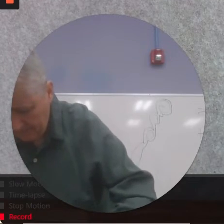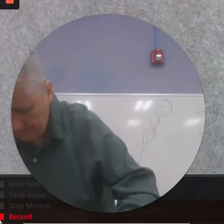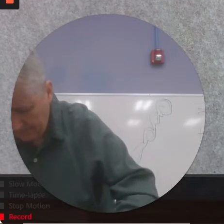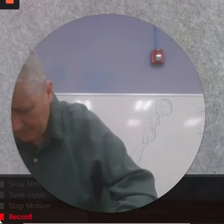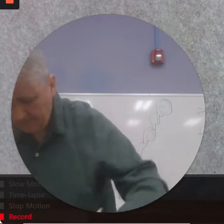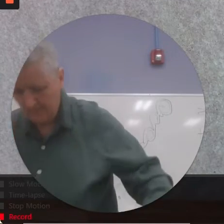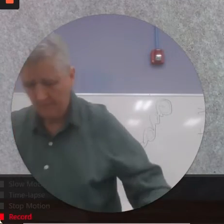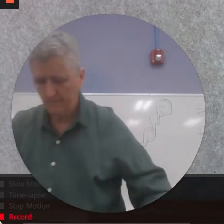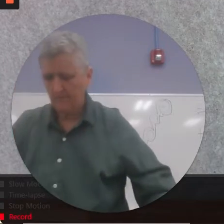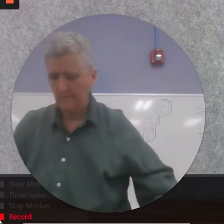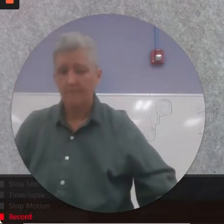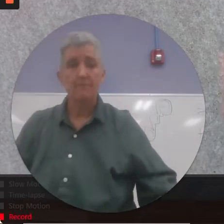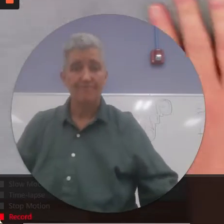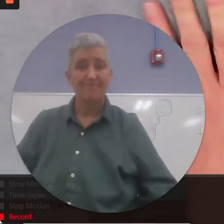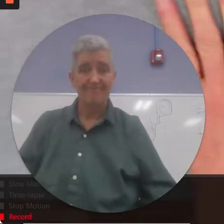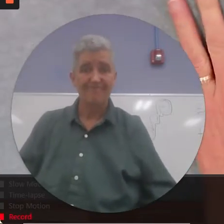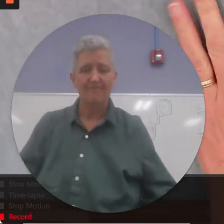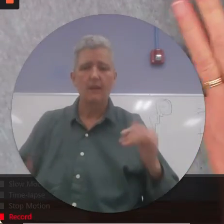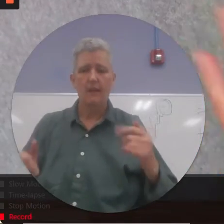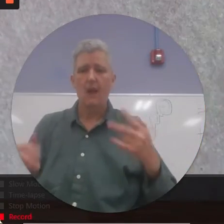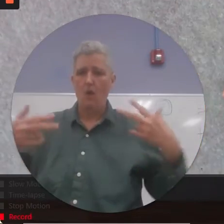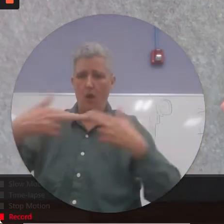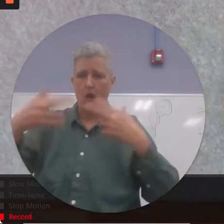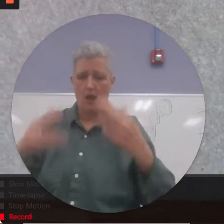All right. Now you're going to cut this out.